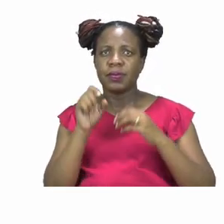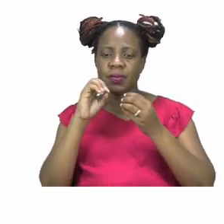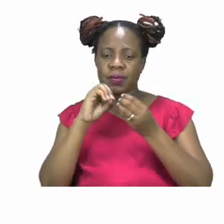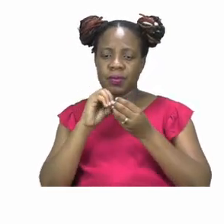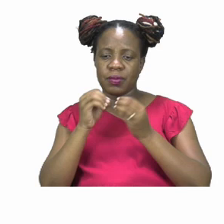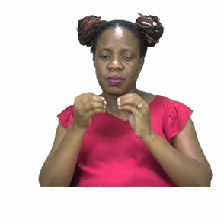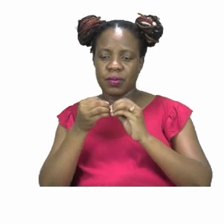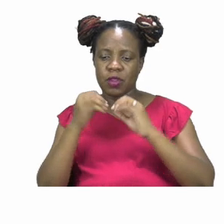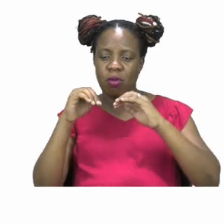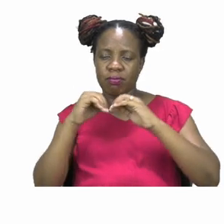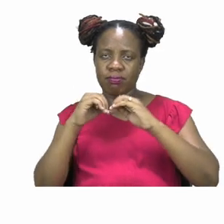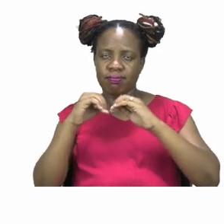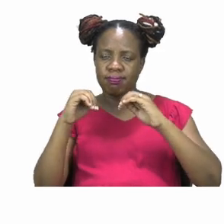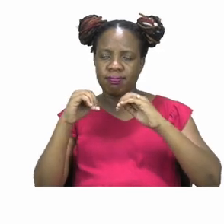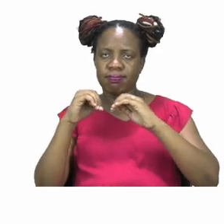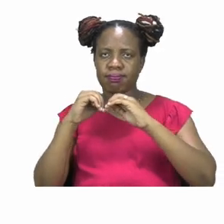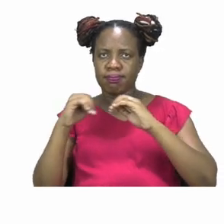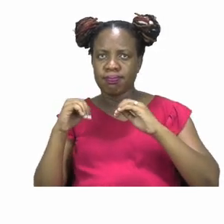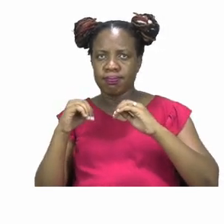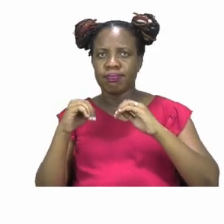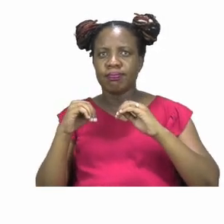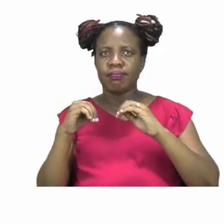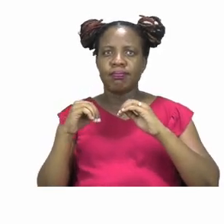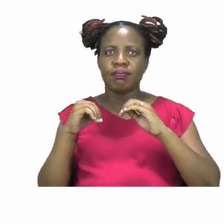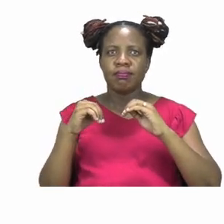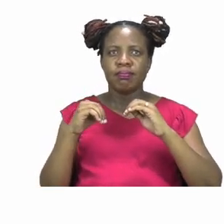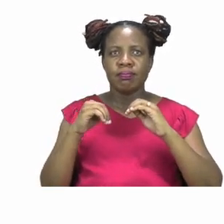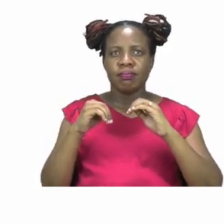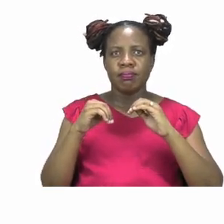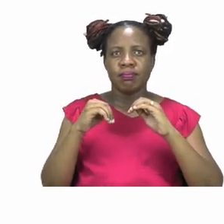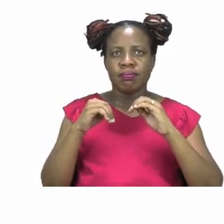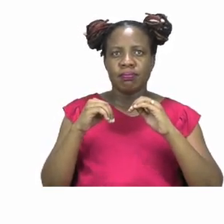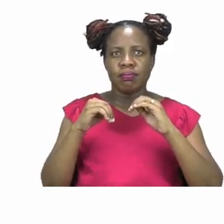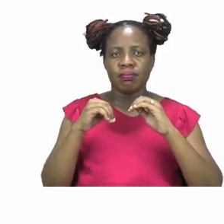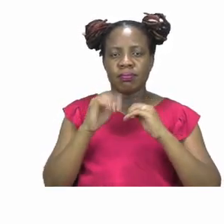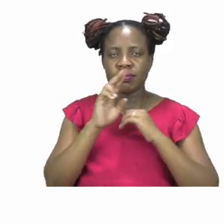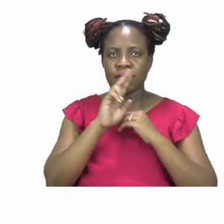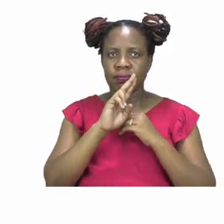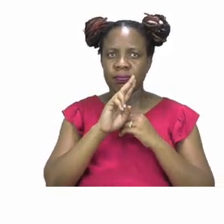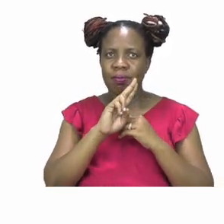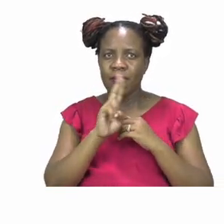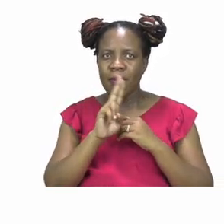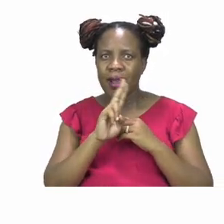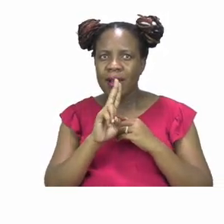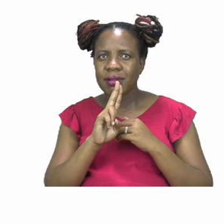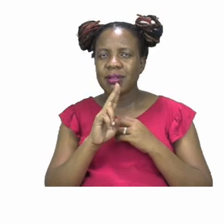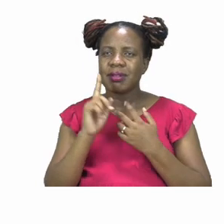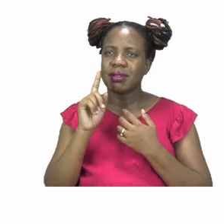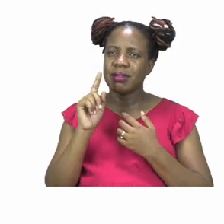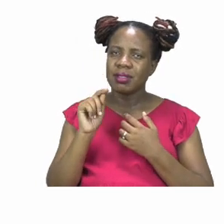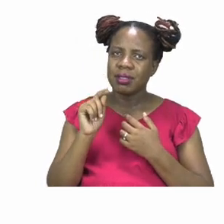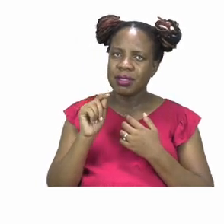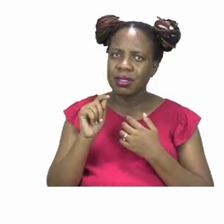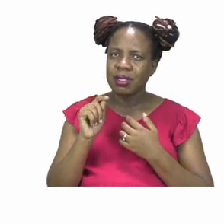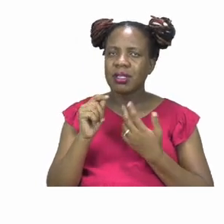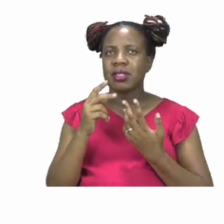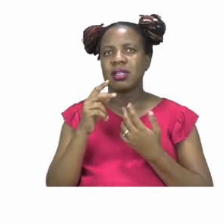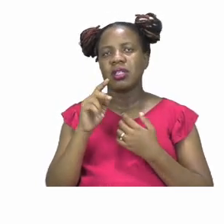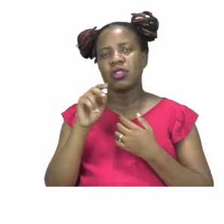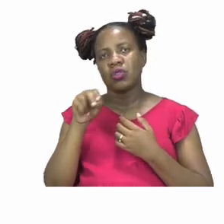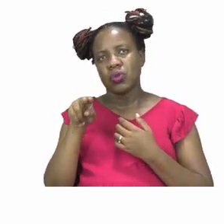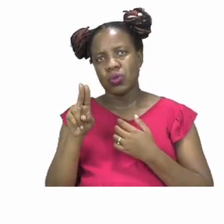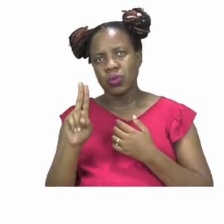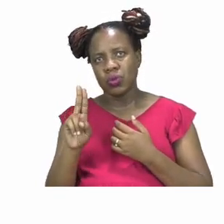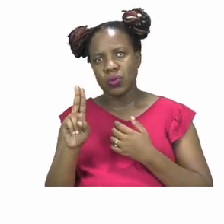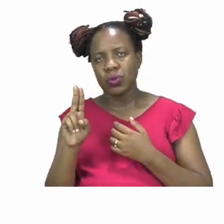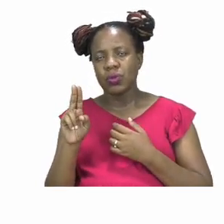down. So here you have to break down the number in hundreds, tens and units. And then